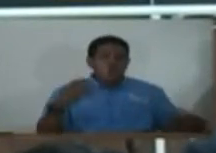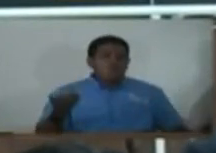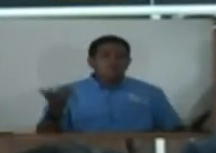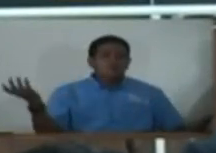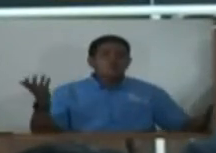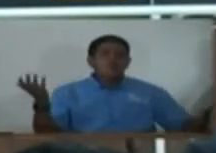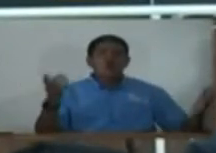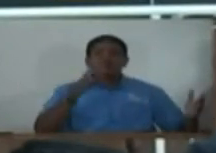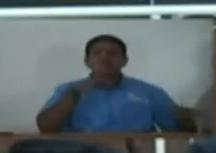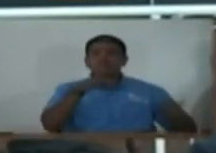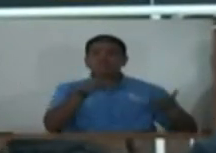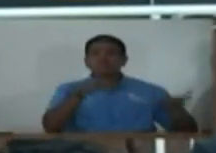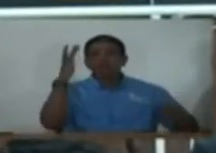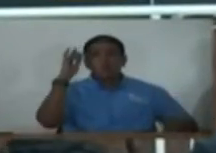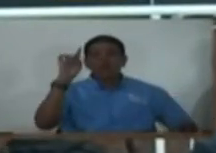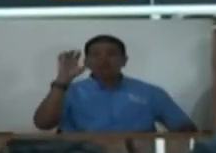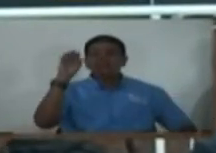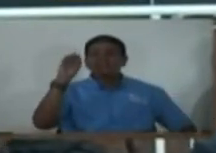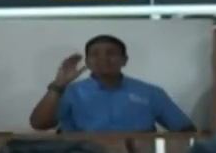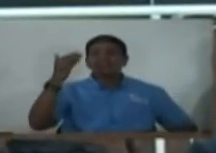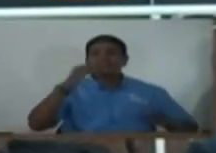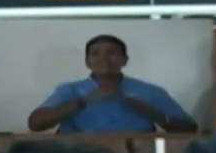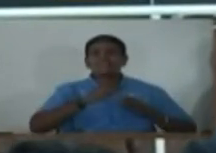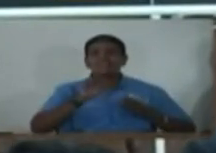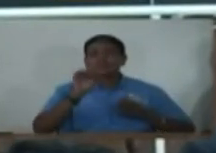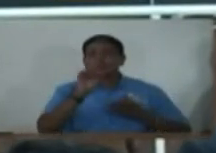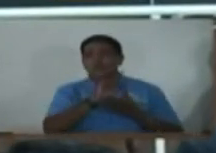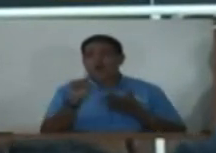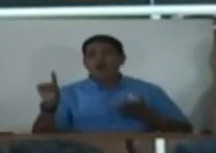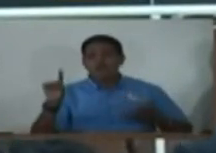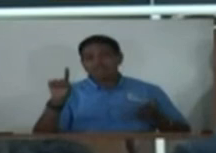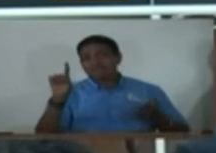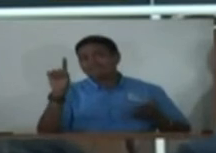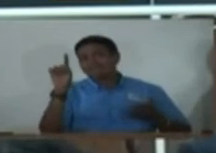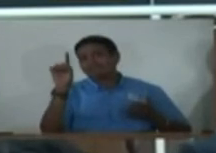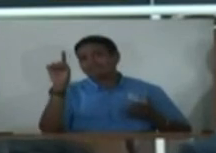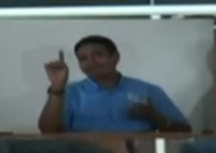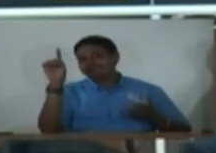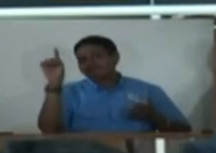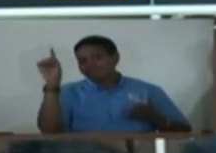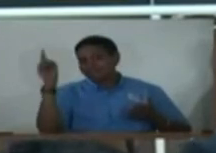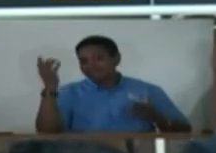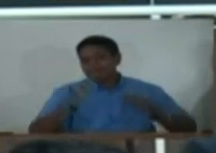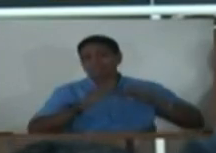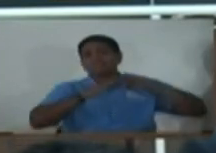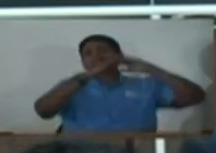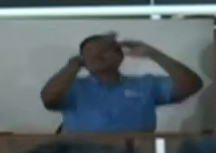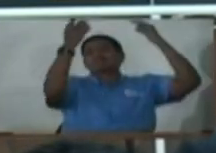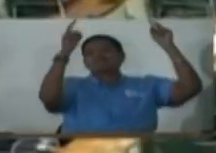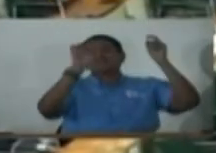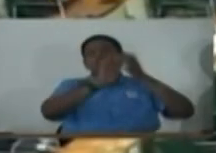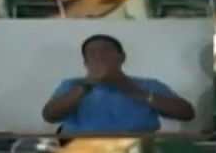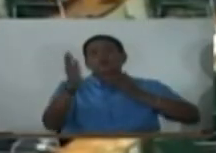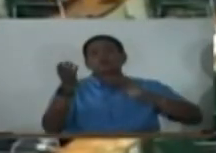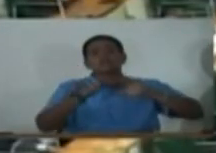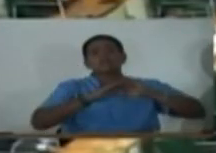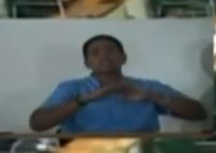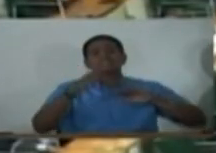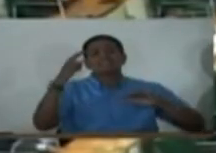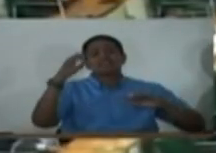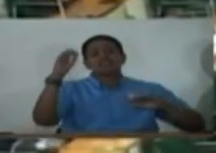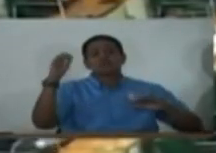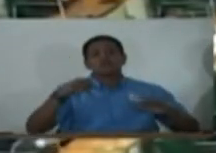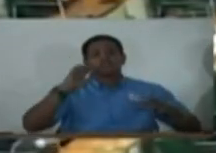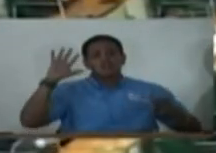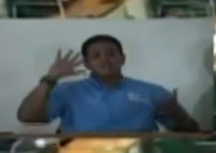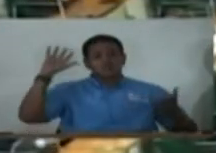the explanation is for the increase in the number of deaths. That would represent 17% of the